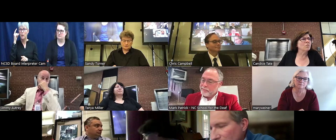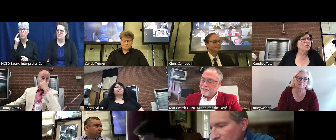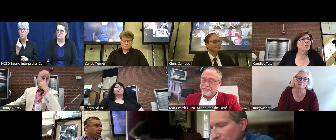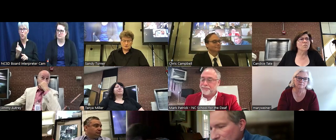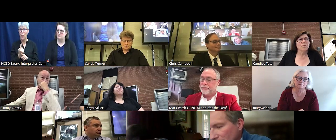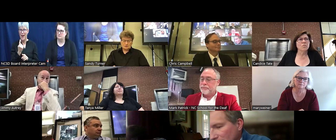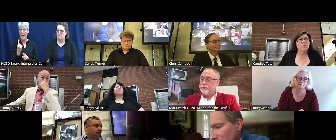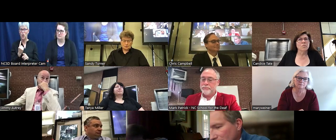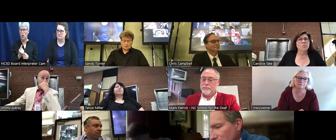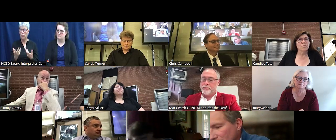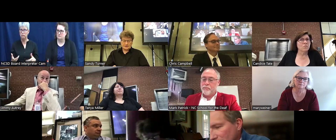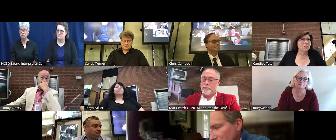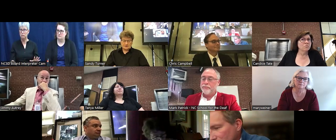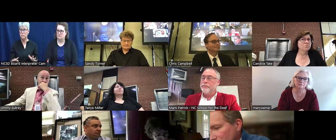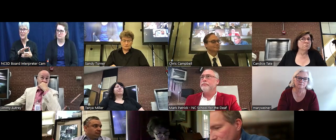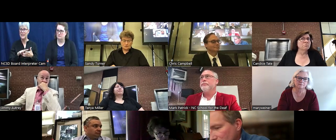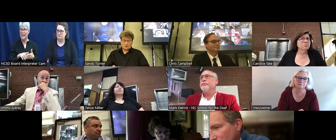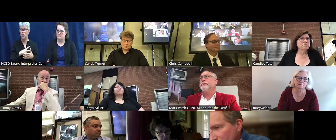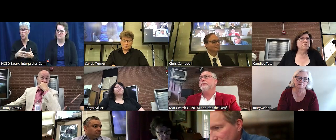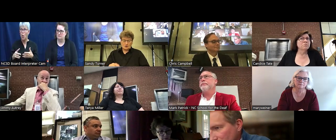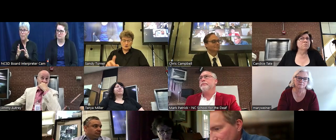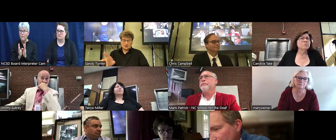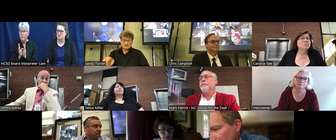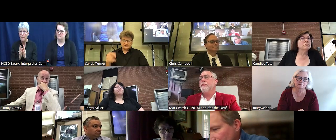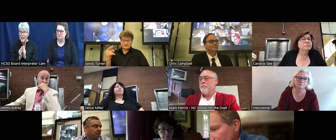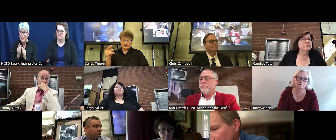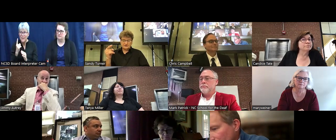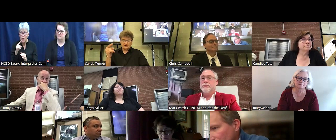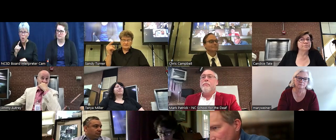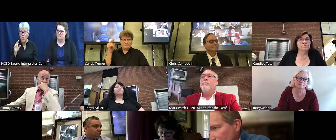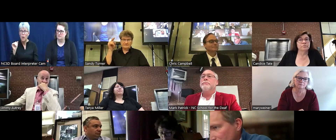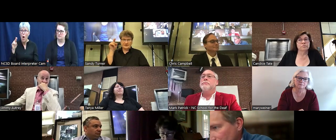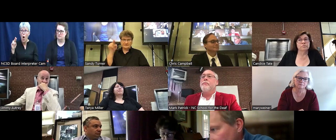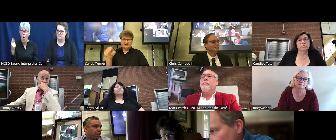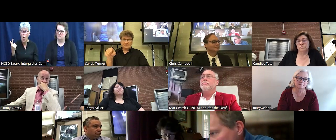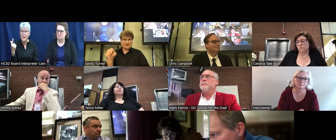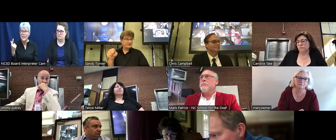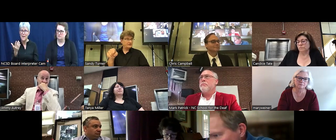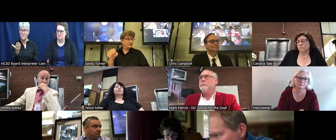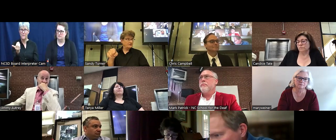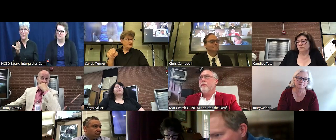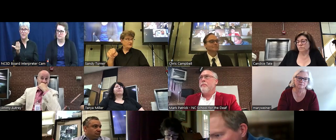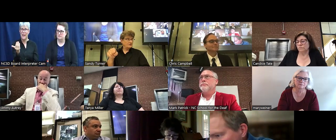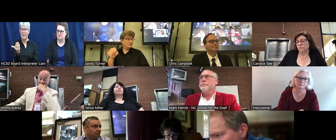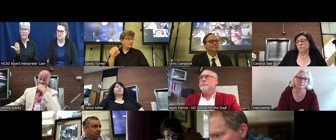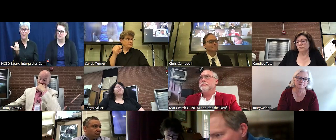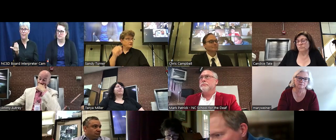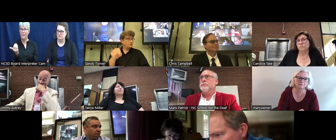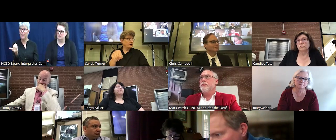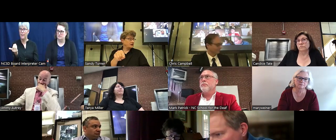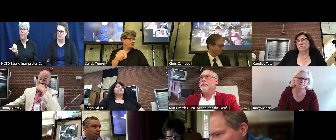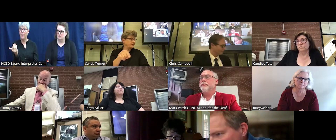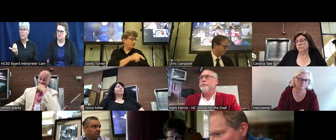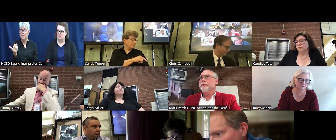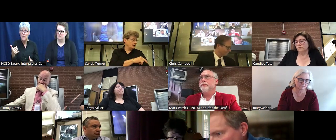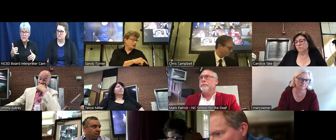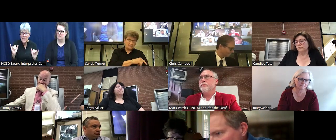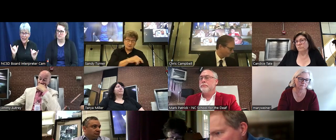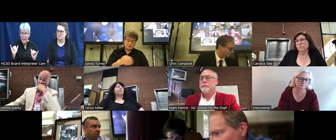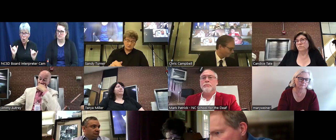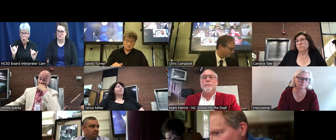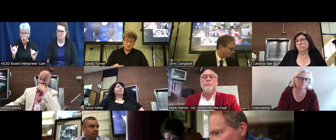scheduled board meeting for August 15th. Do we still want to keep that